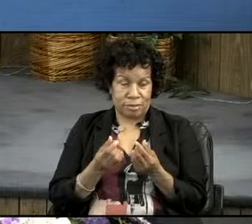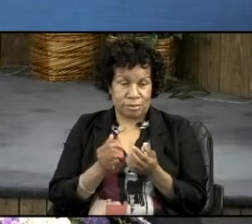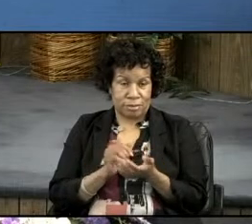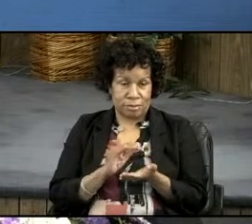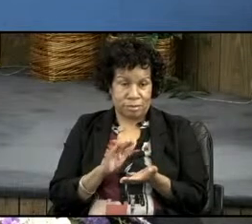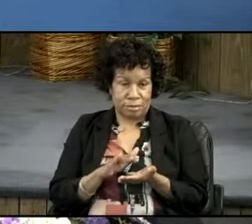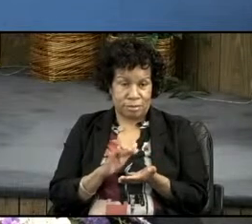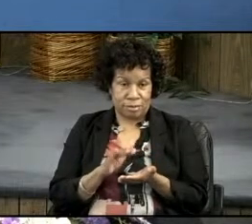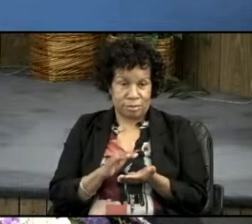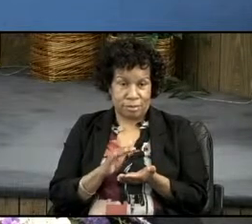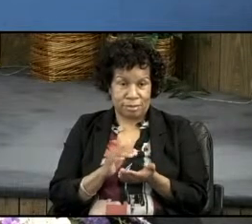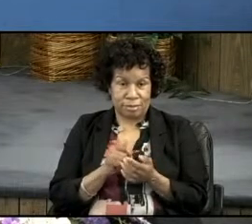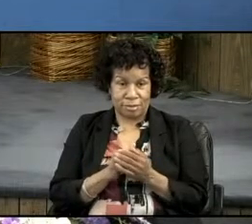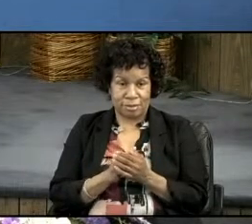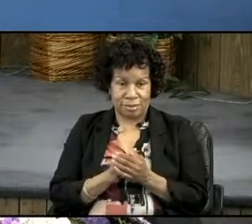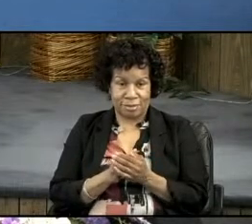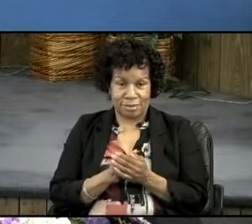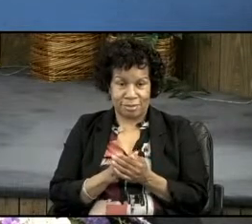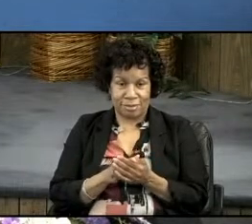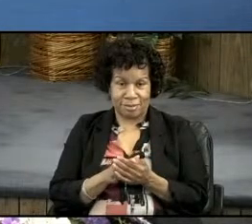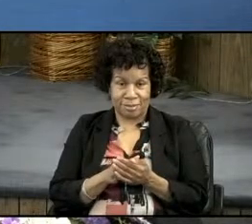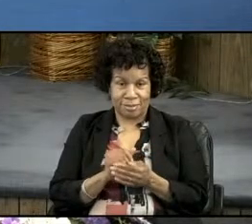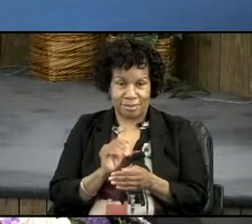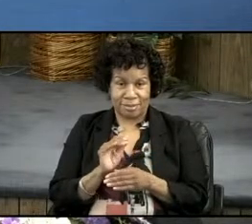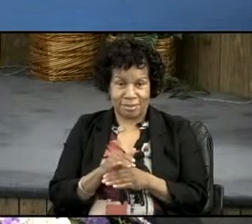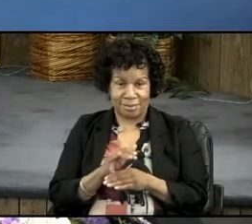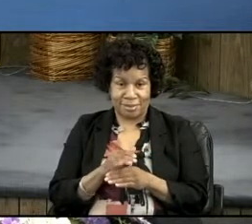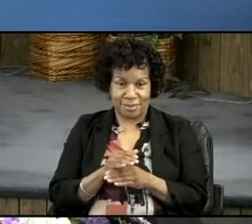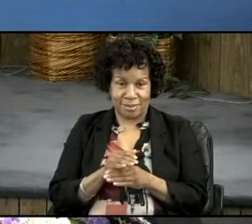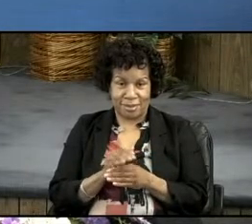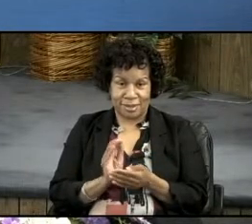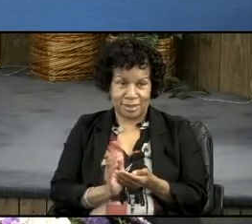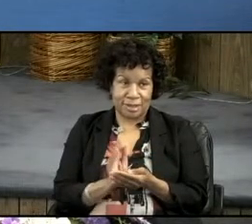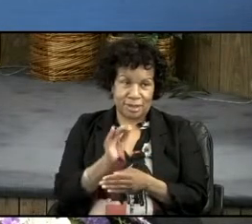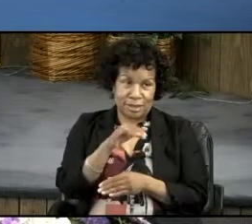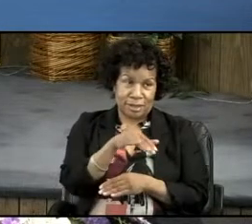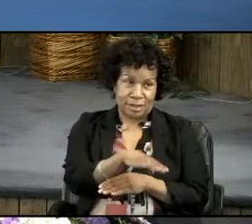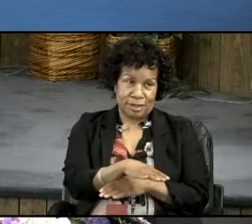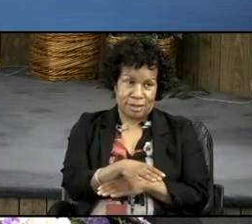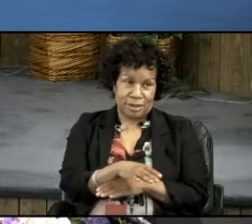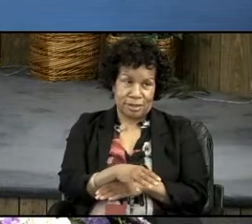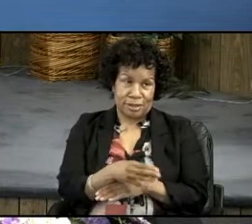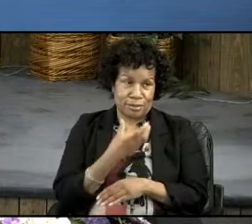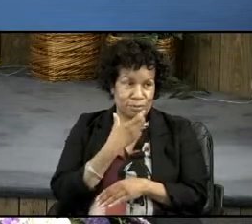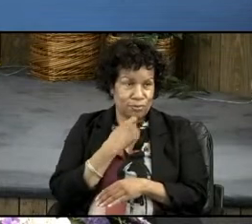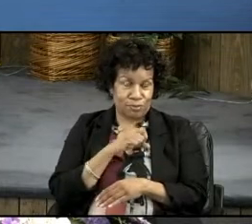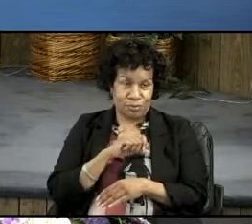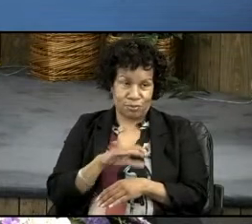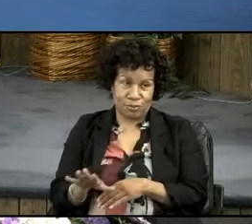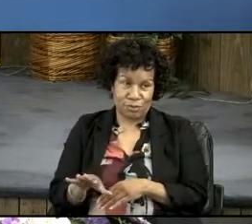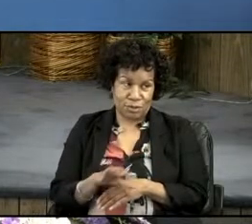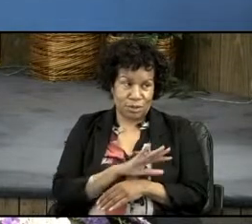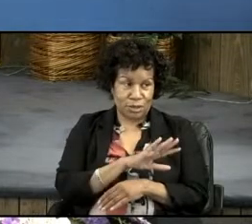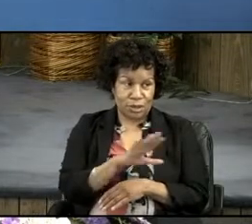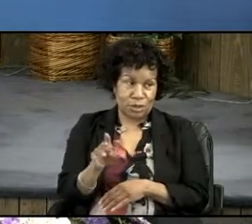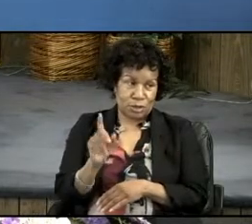That ain't going to overcome nothing. You need the kind of worship where people wondering if you all